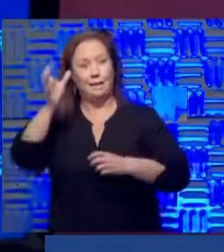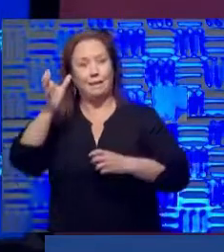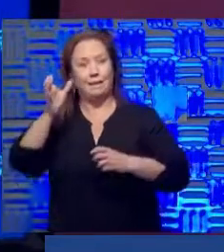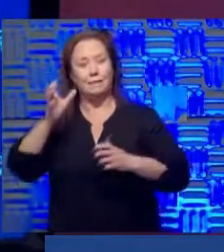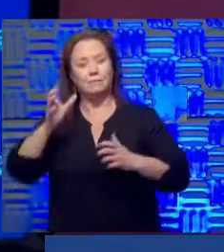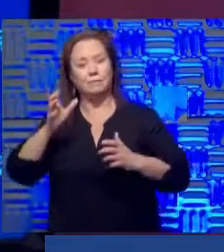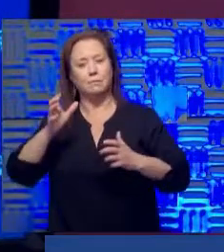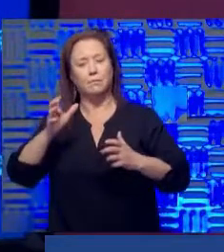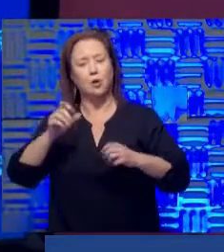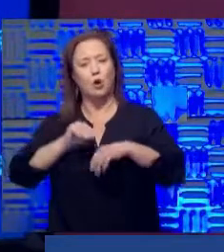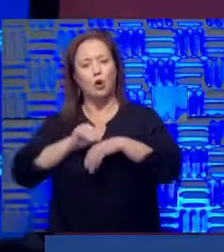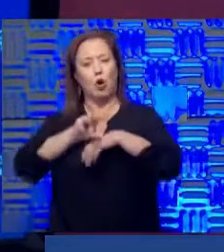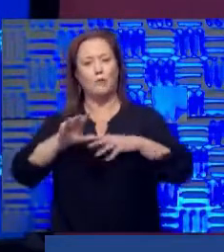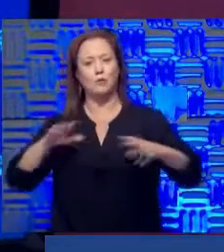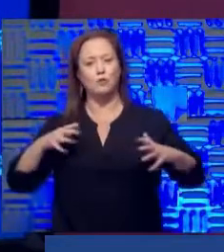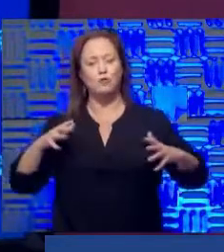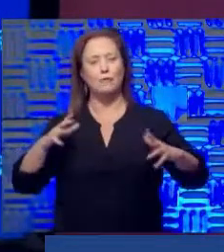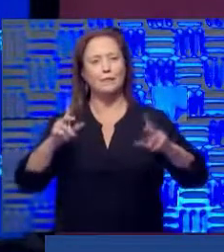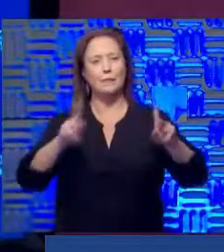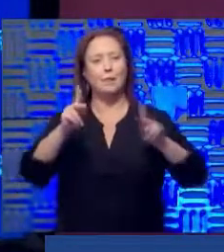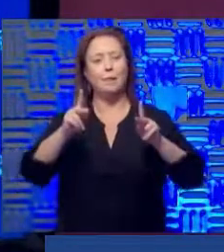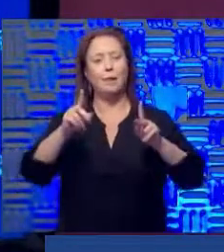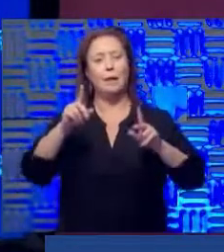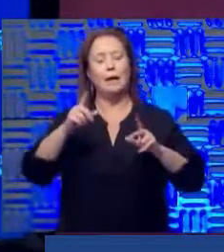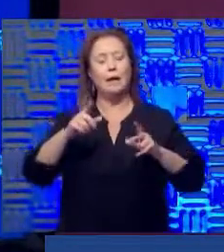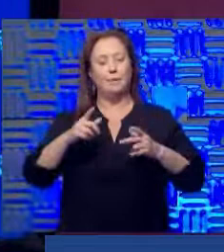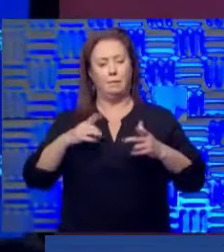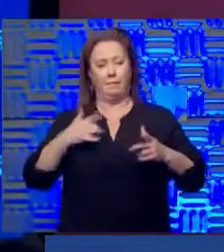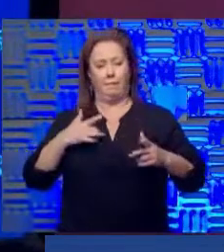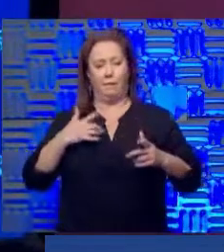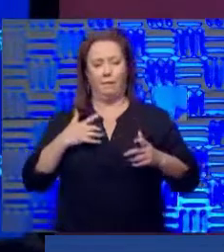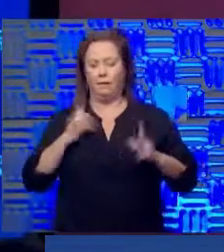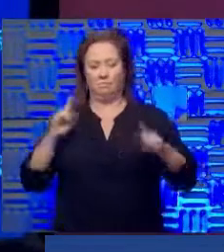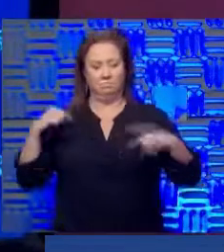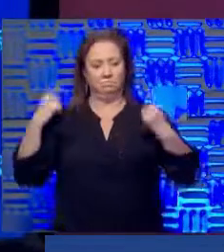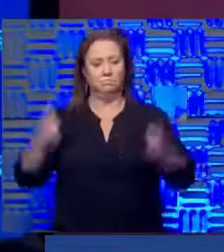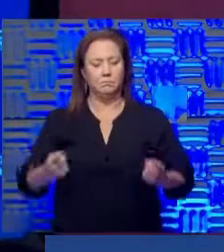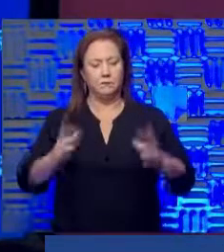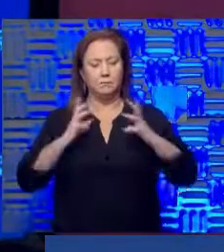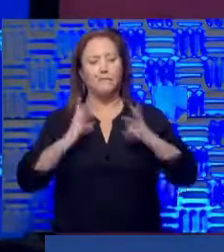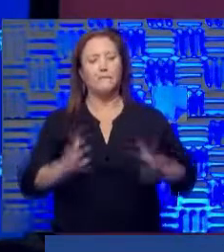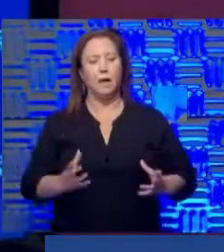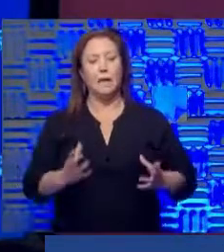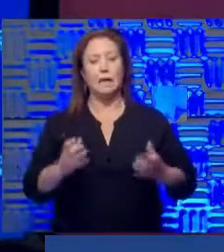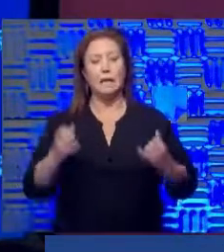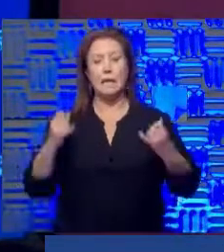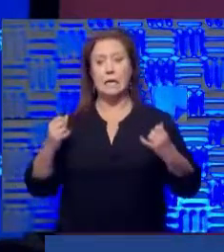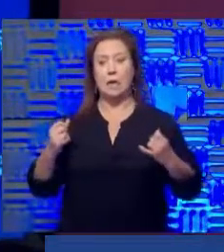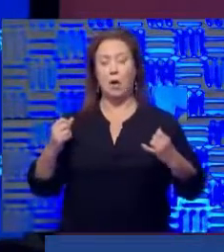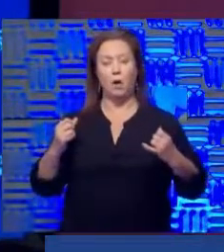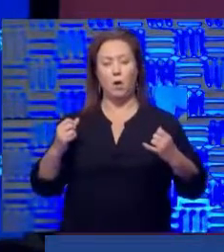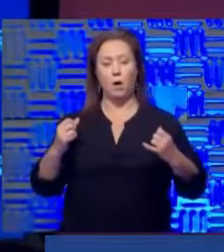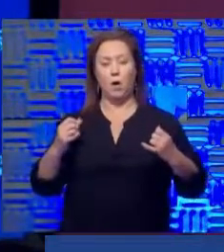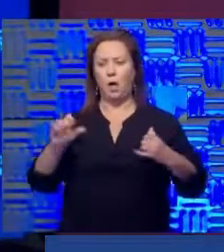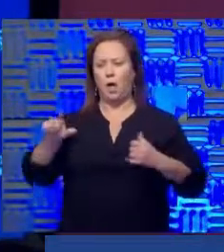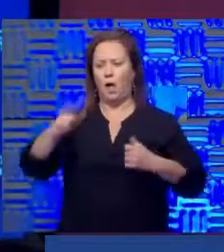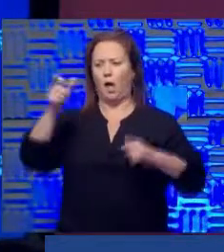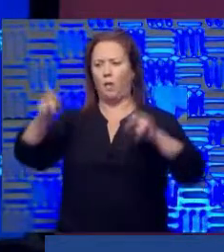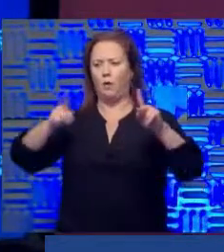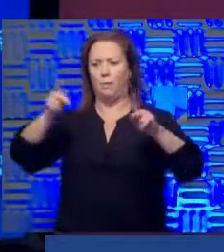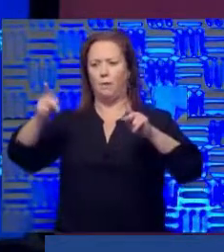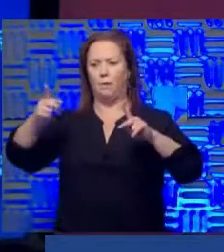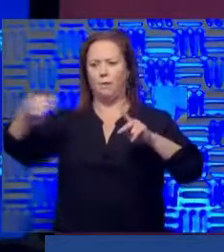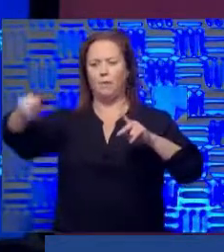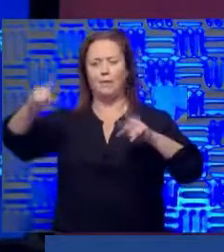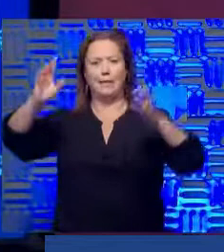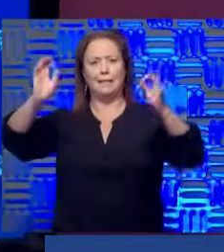because they feel that what they have in place has been working for them, and now other people get to